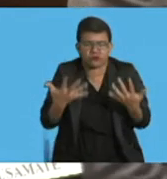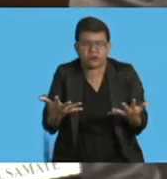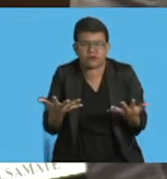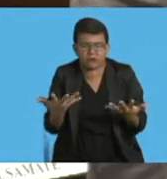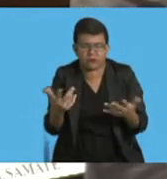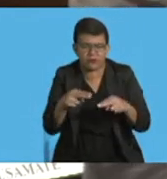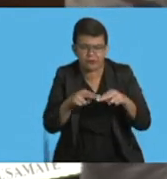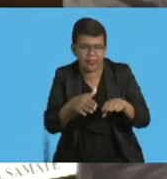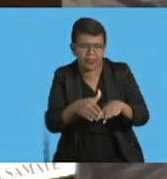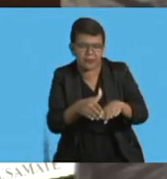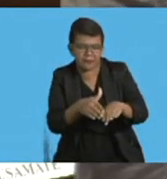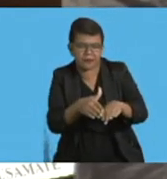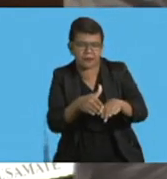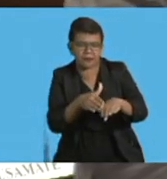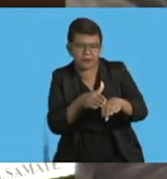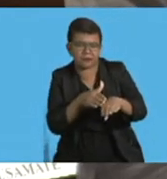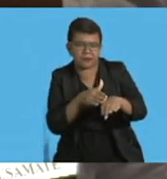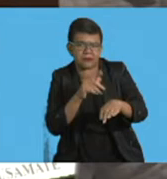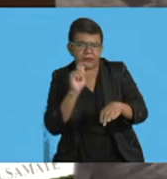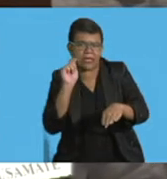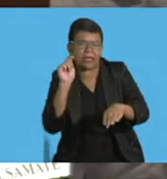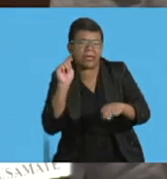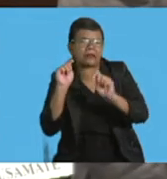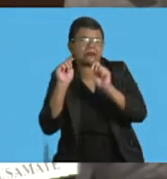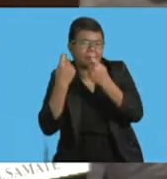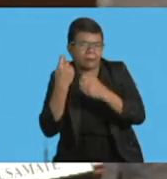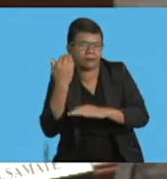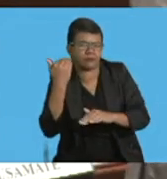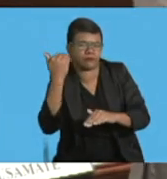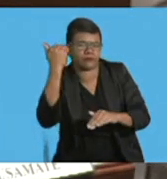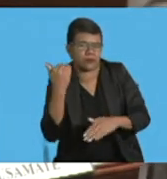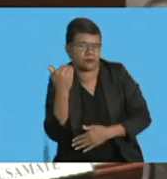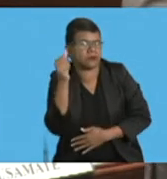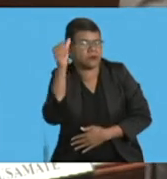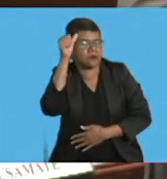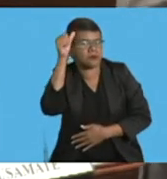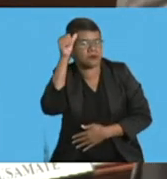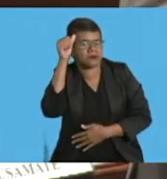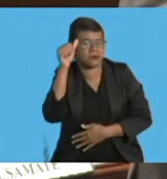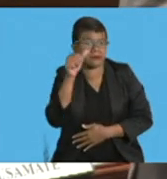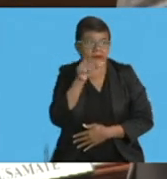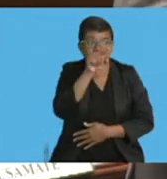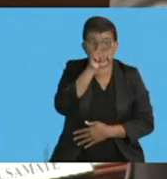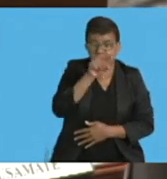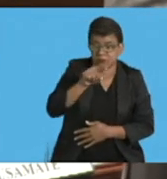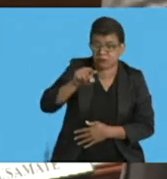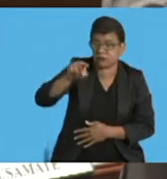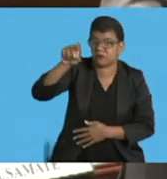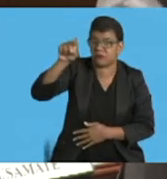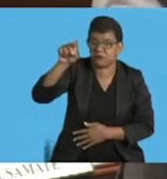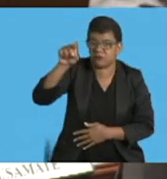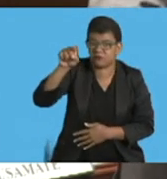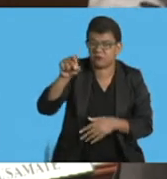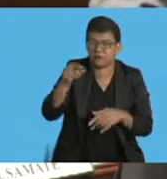government bonds or treasury bills. Generally, the yield on the short-term bonds is lower than the yield on the long-term bonds. So when you